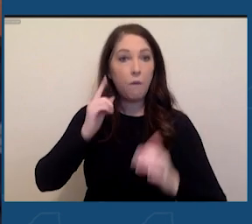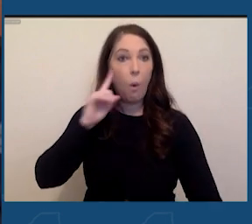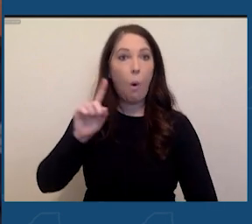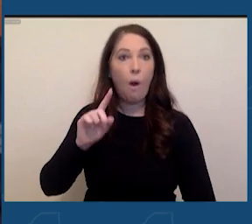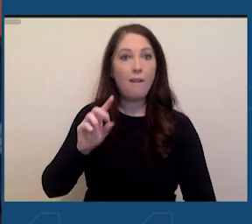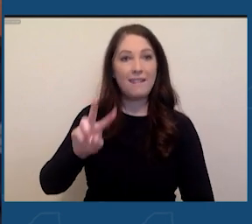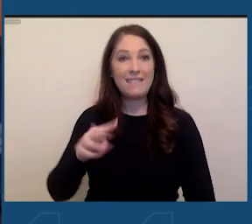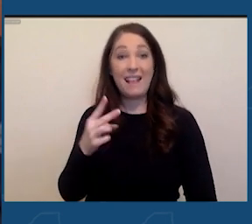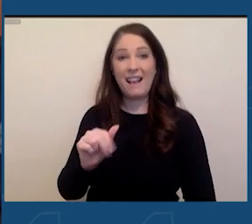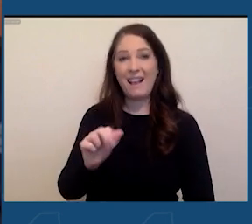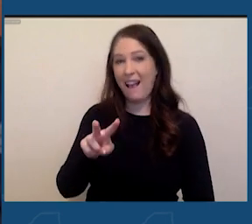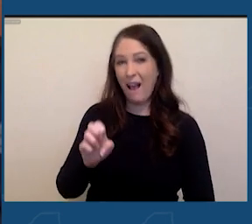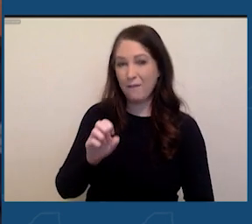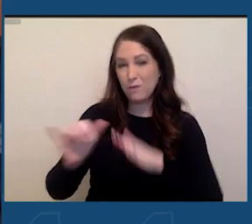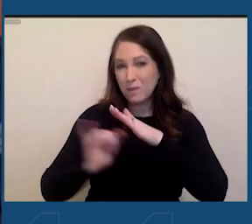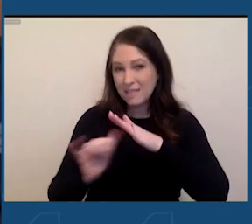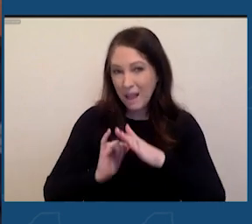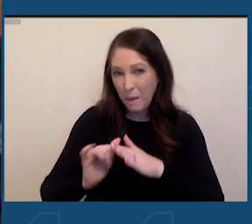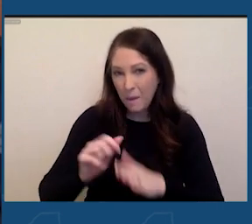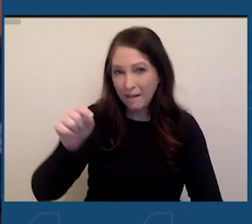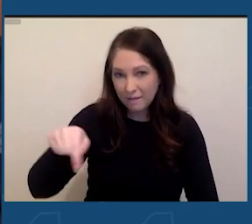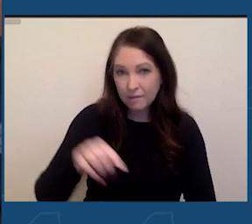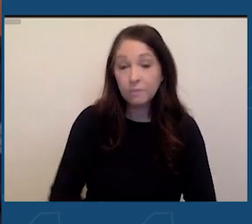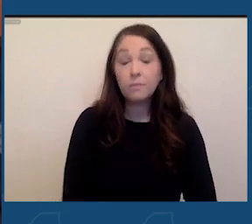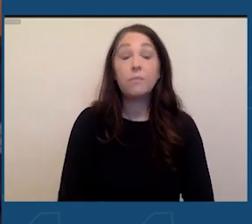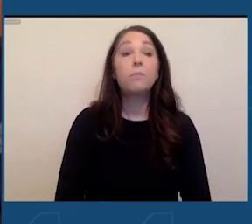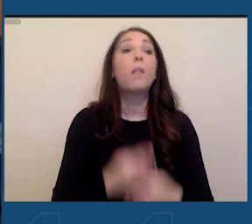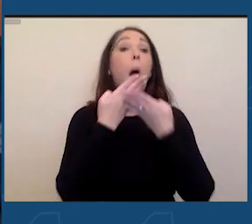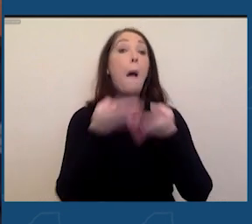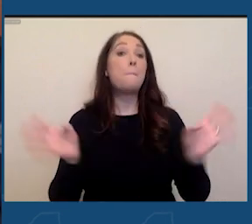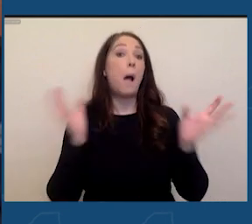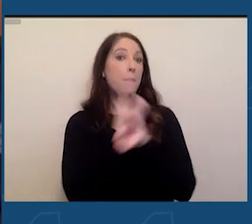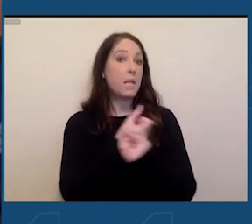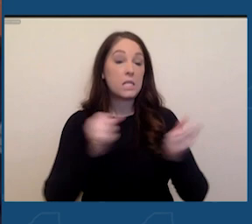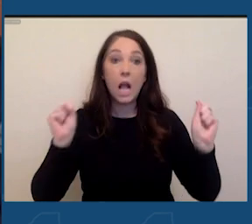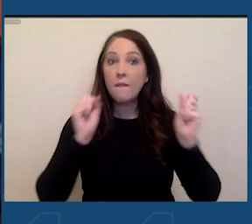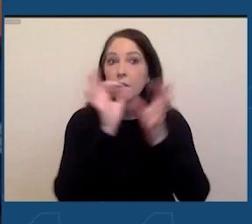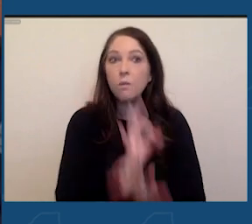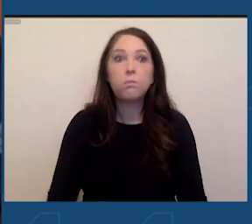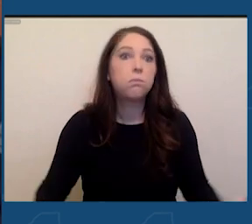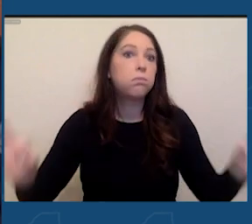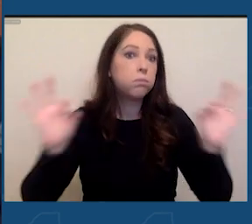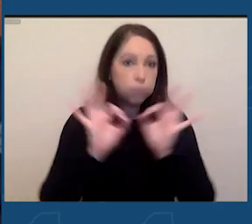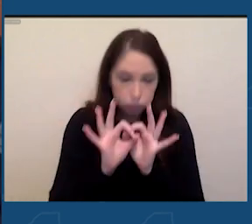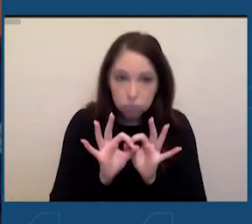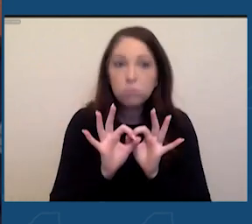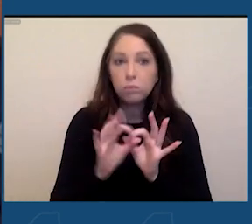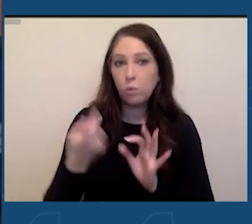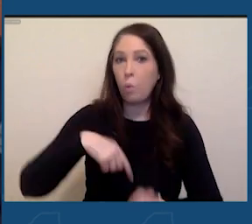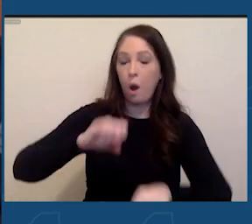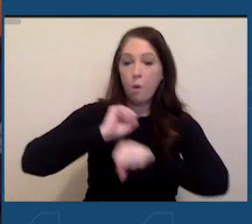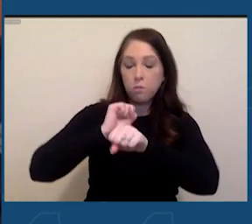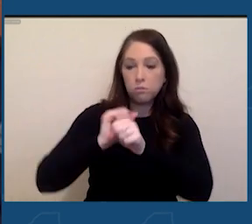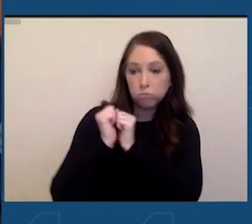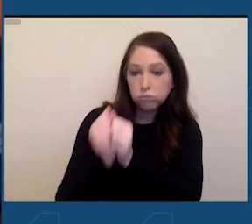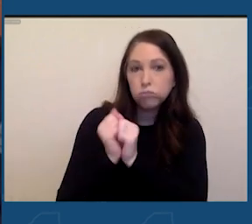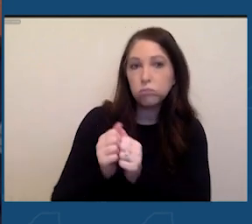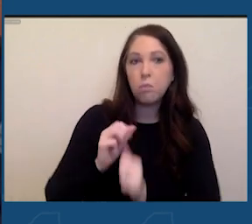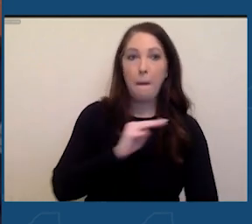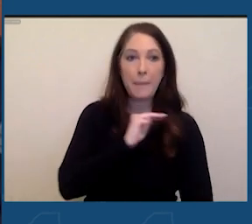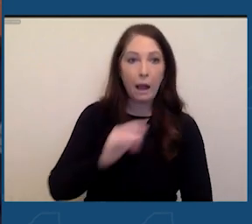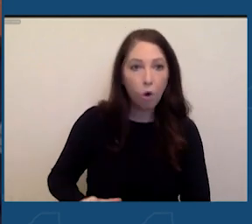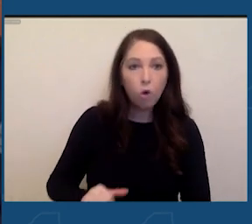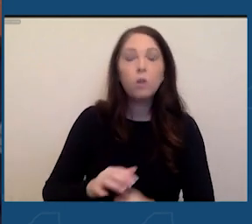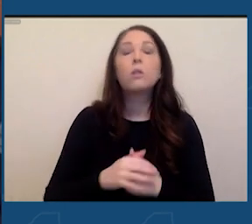And so public safety is an important factor, and we're working with the mayor in